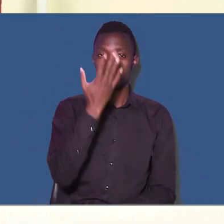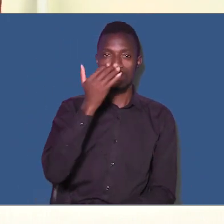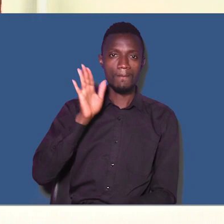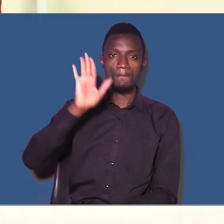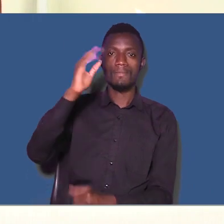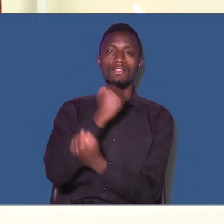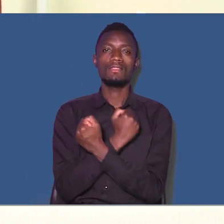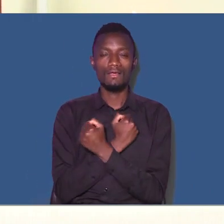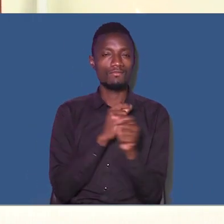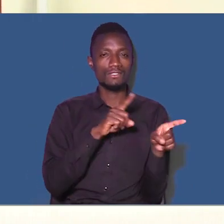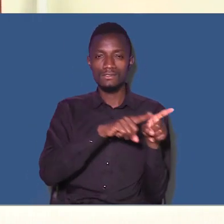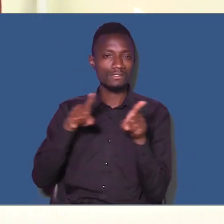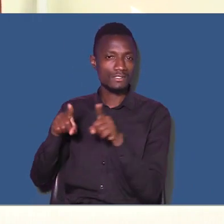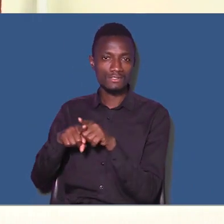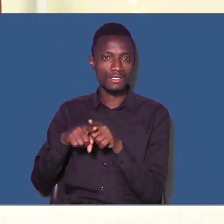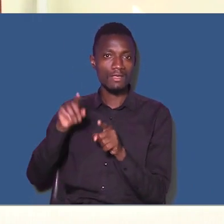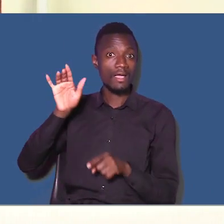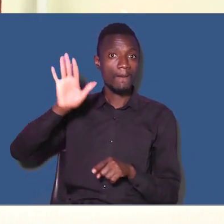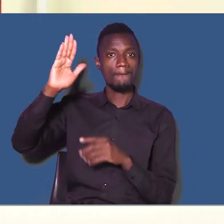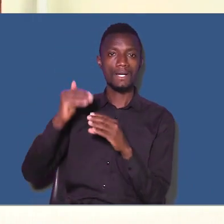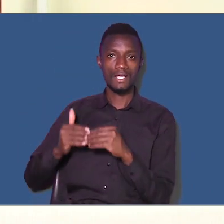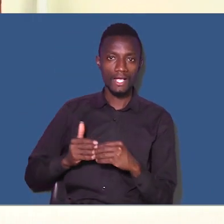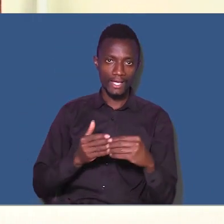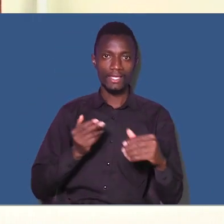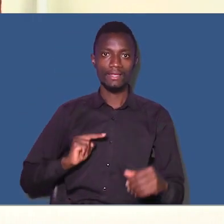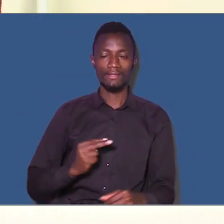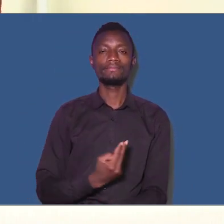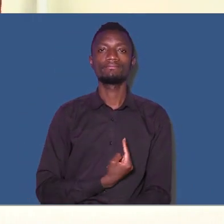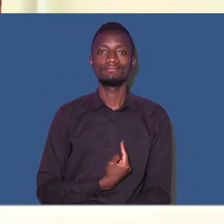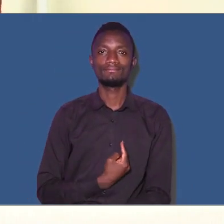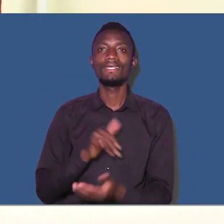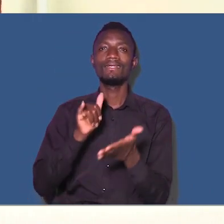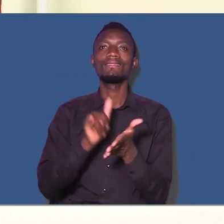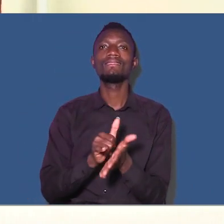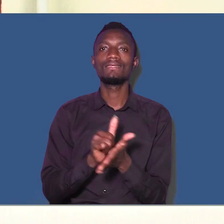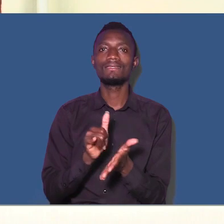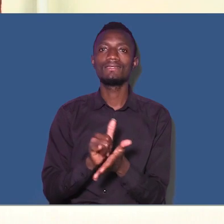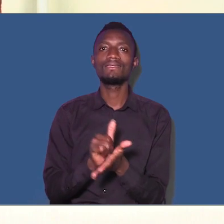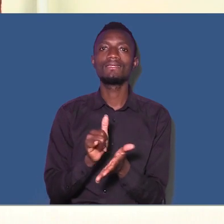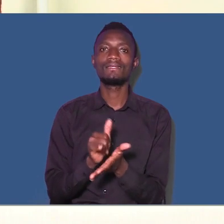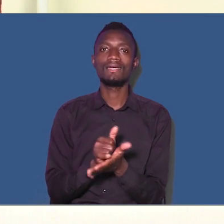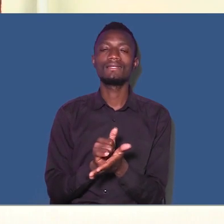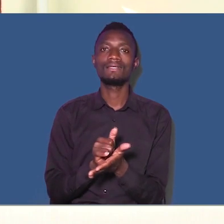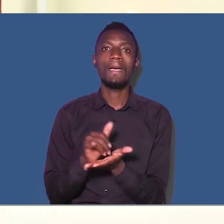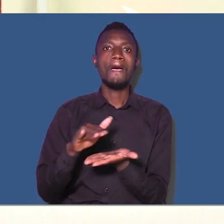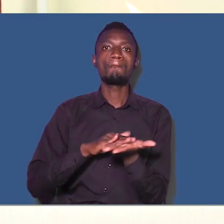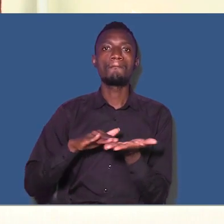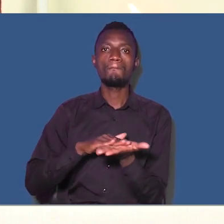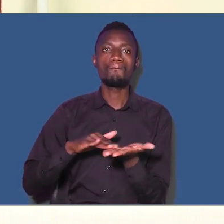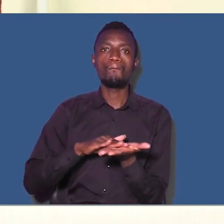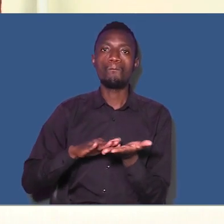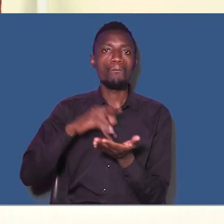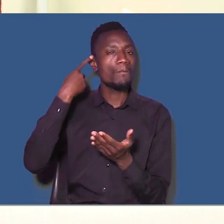and because of his guidance. That's the basis of the abundant